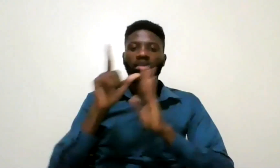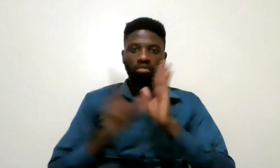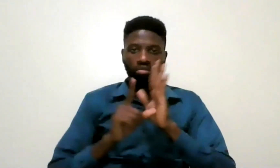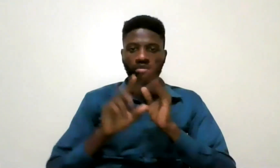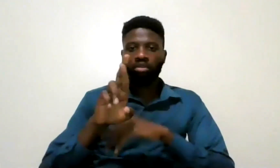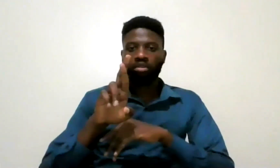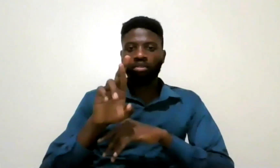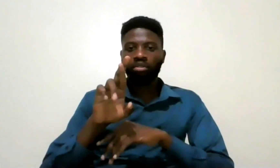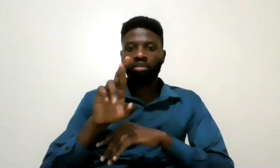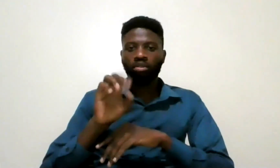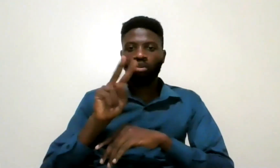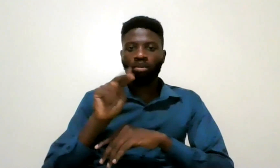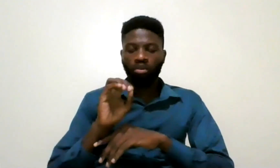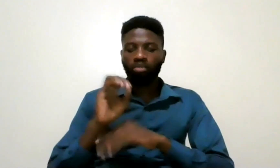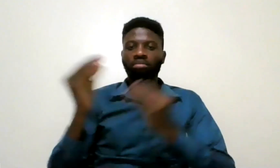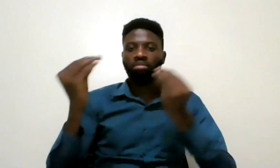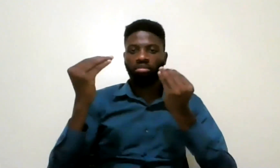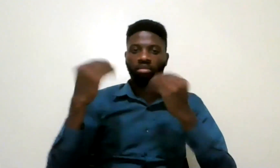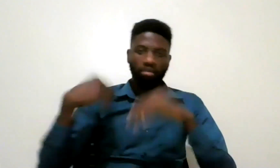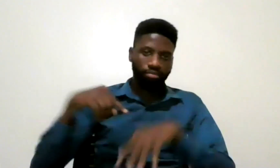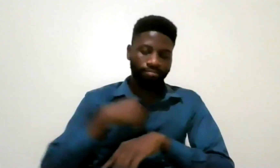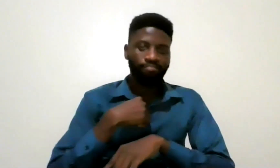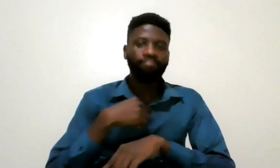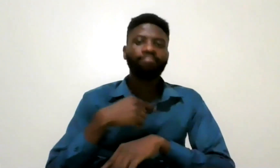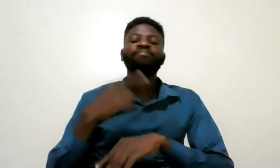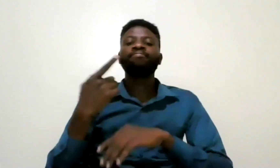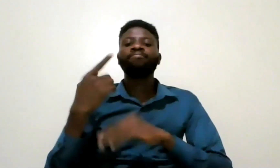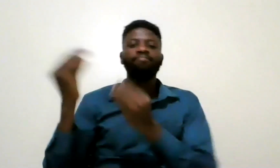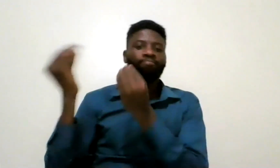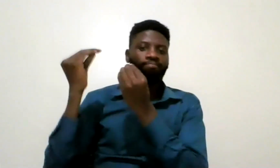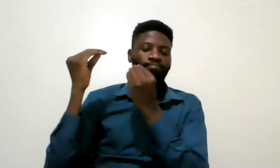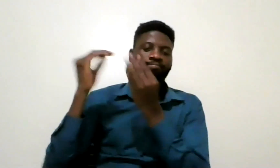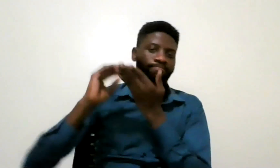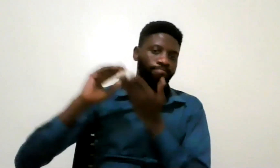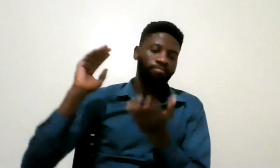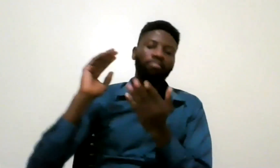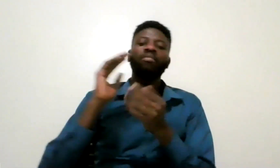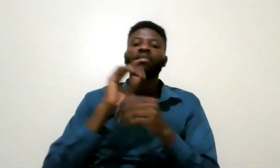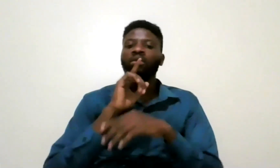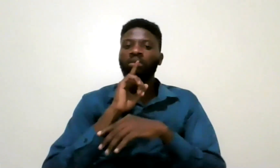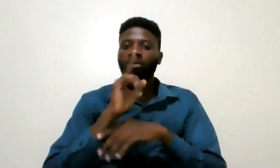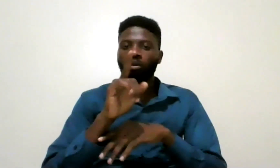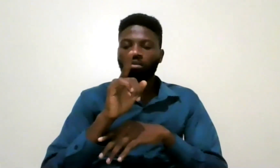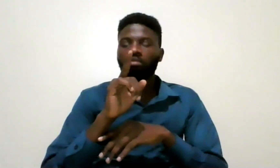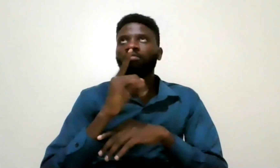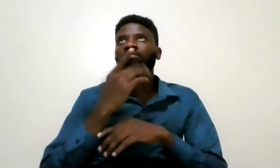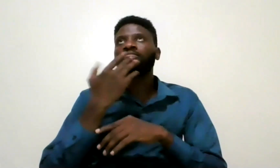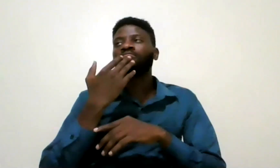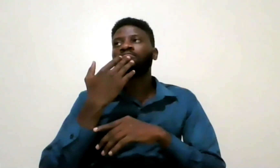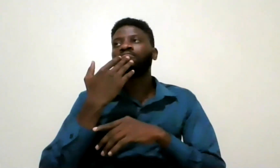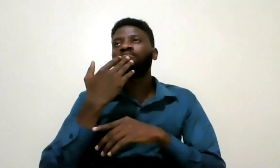now. Sure, she has been a wealth of information to us. So,